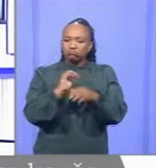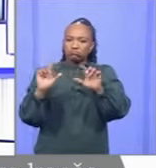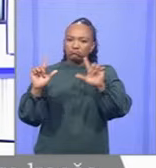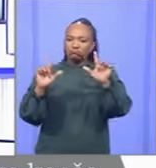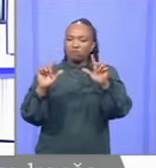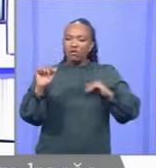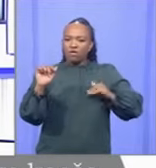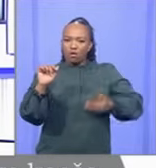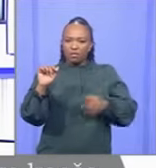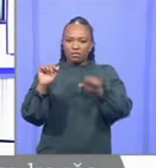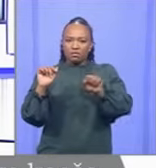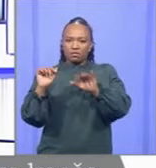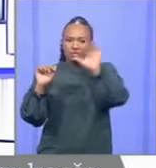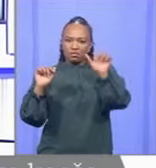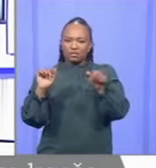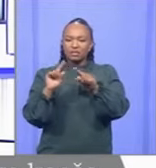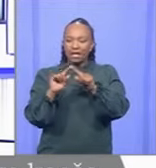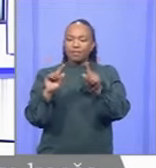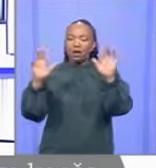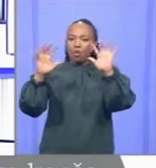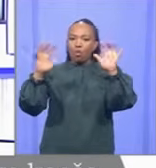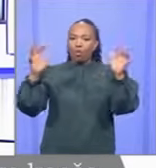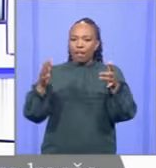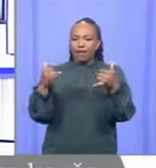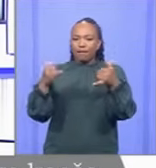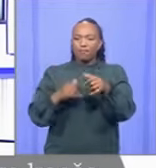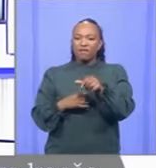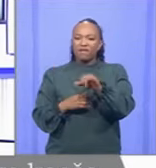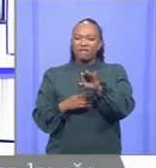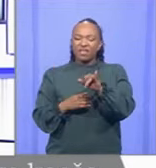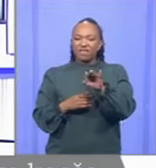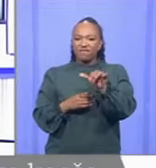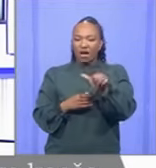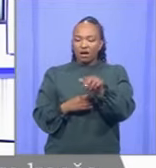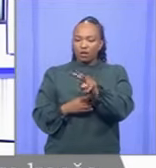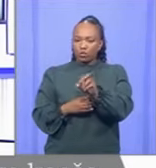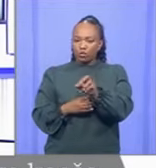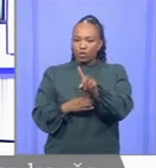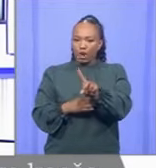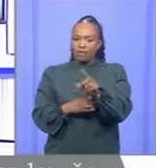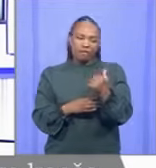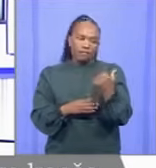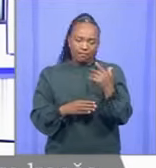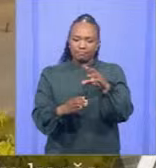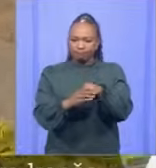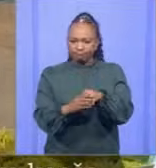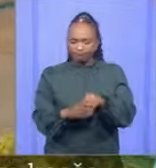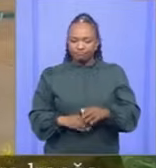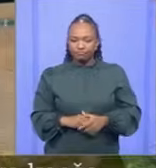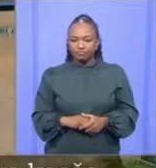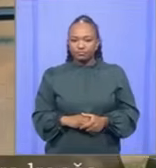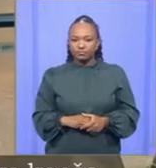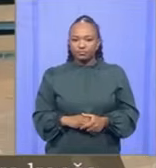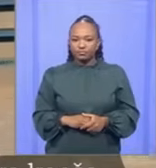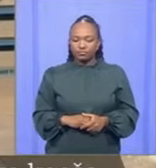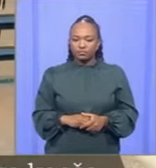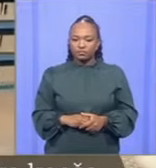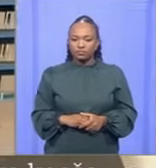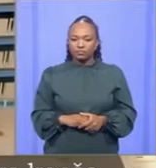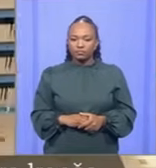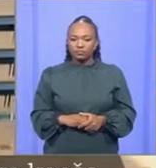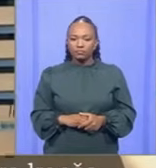wa Afrika le sebjana sa lefase sa FIFA ka 2021. ke